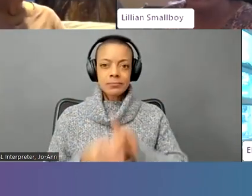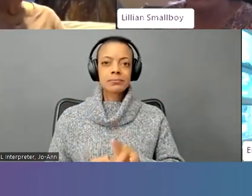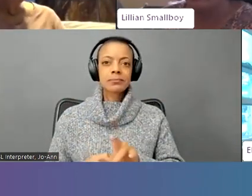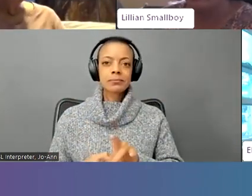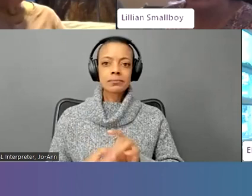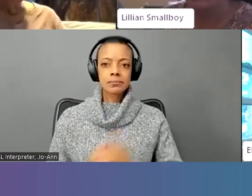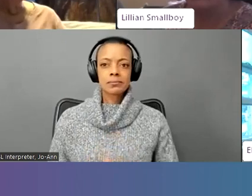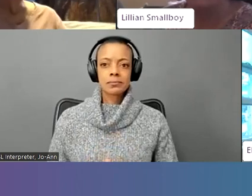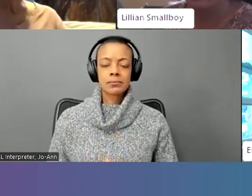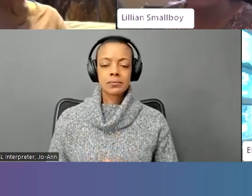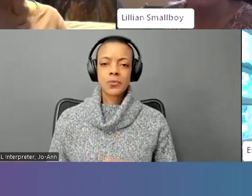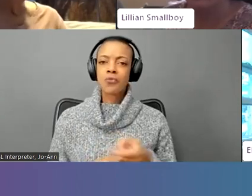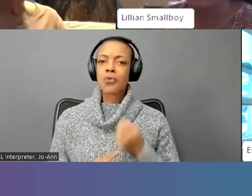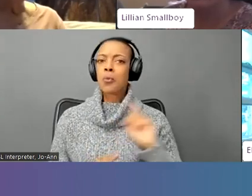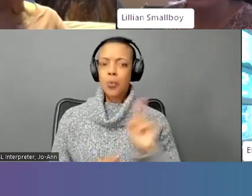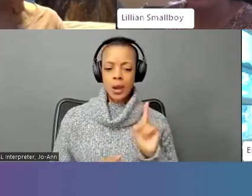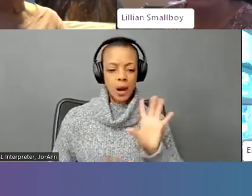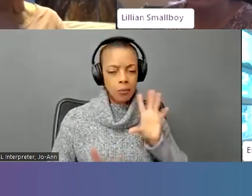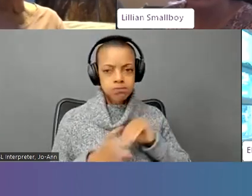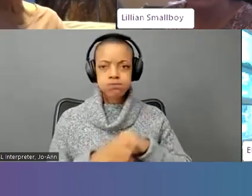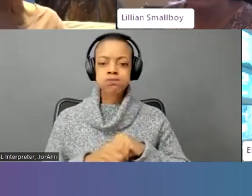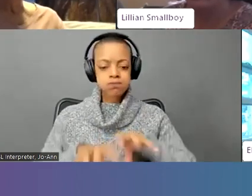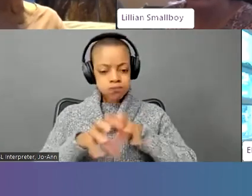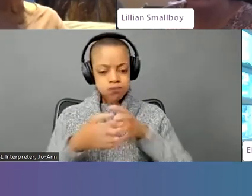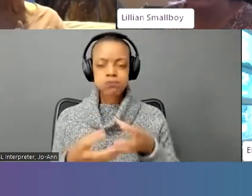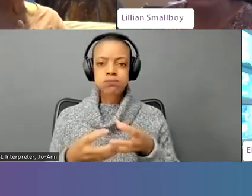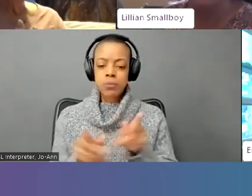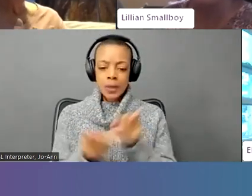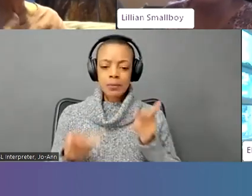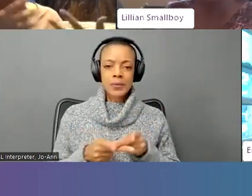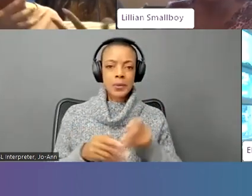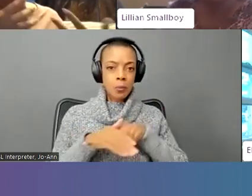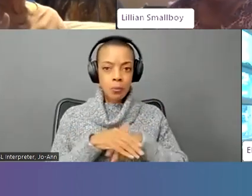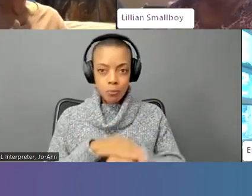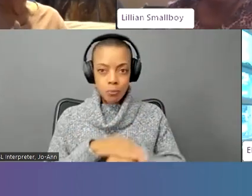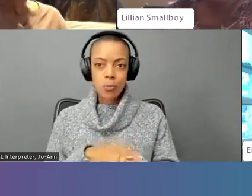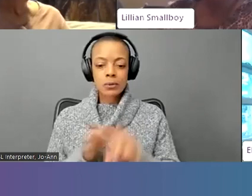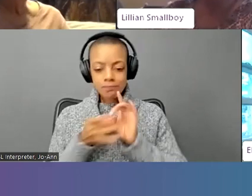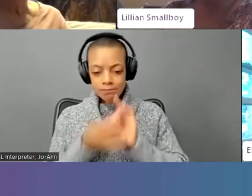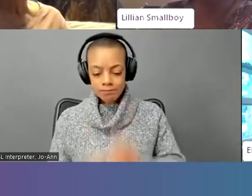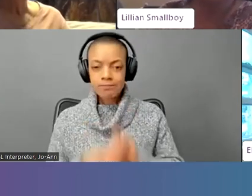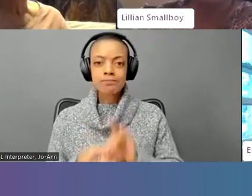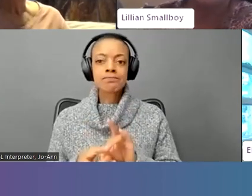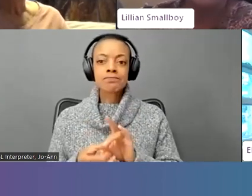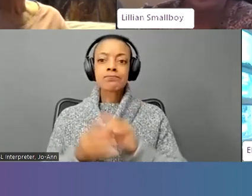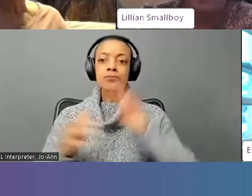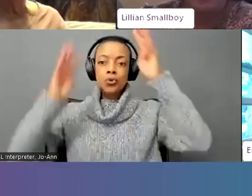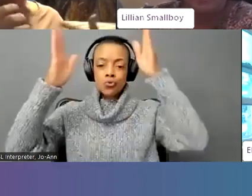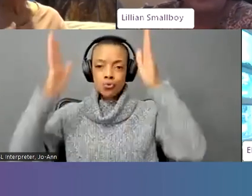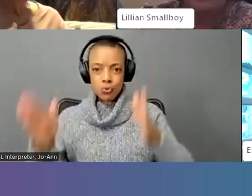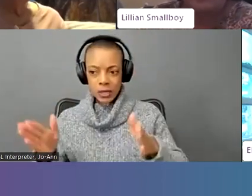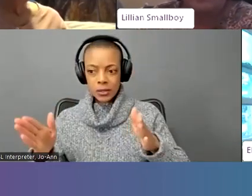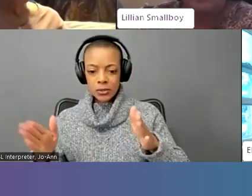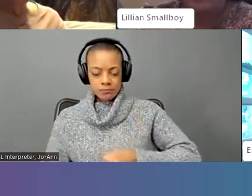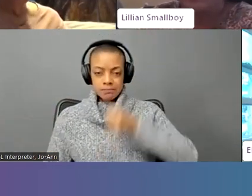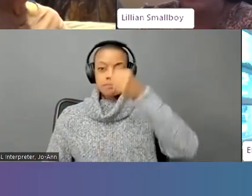we're from, the place that we were birthed, the place that was where the Creator placed us so that we